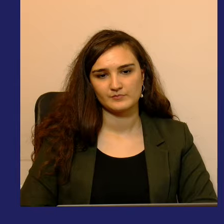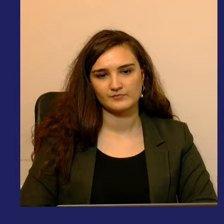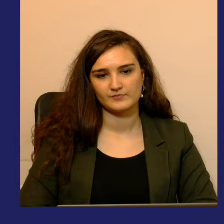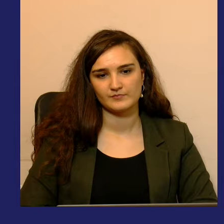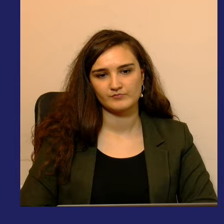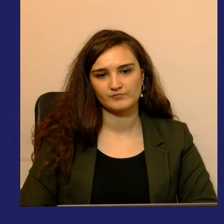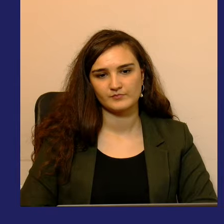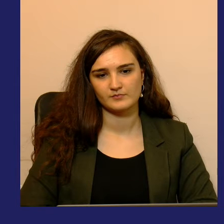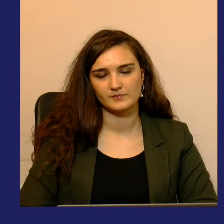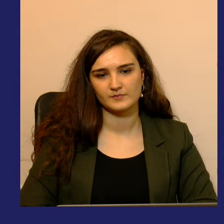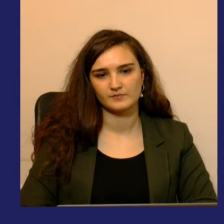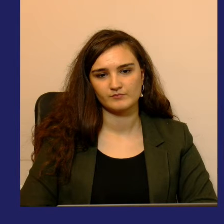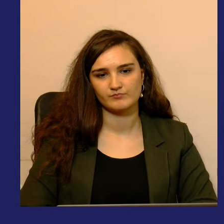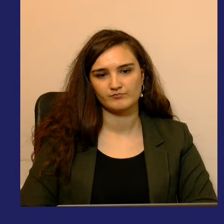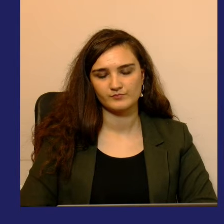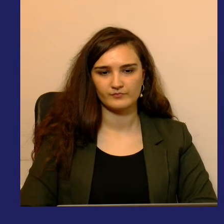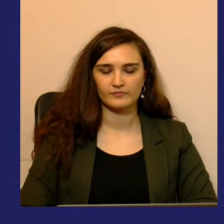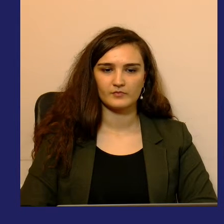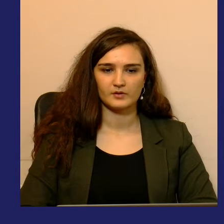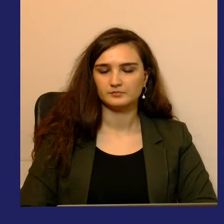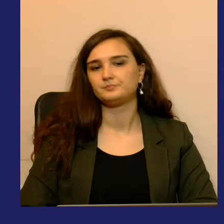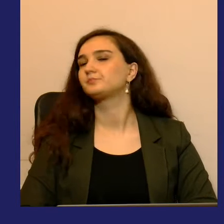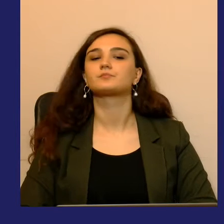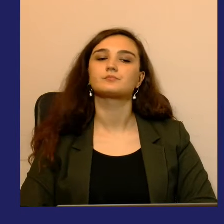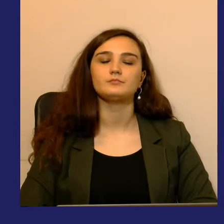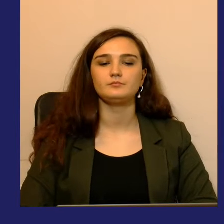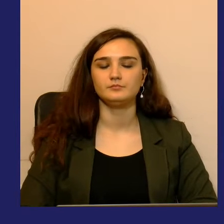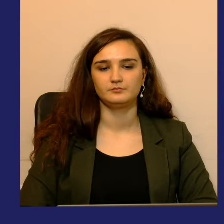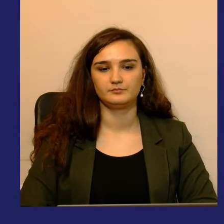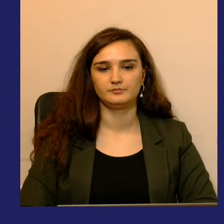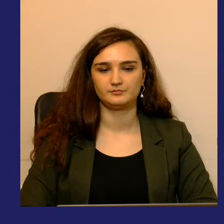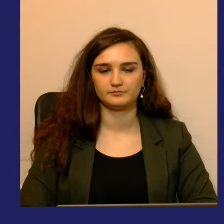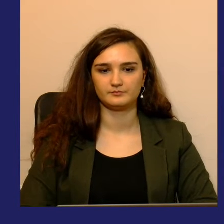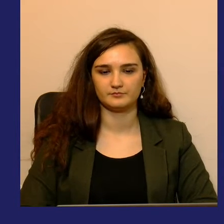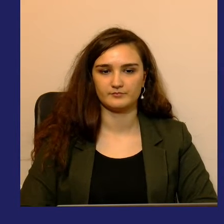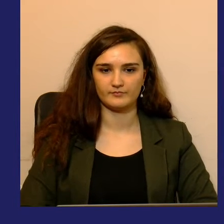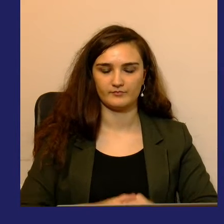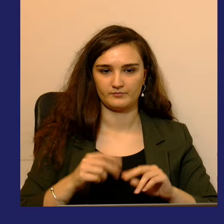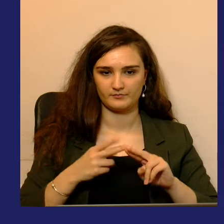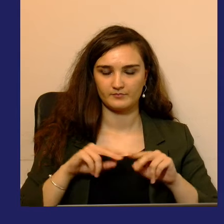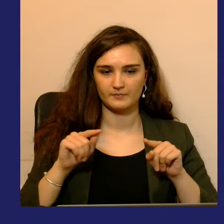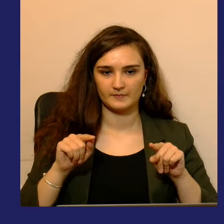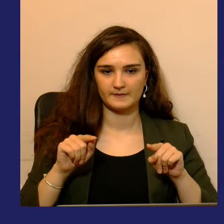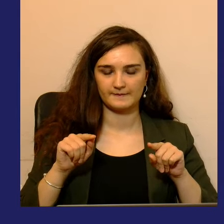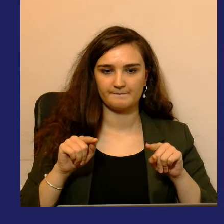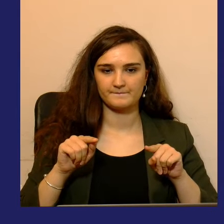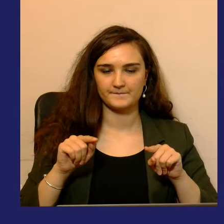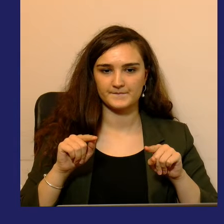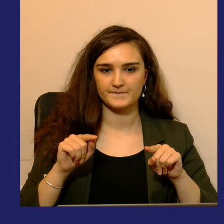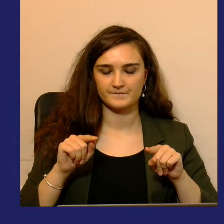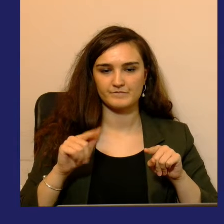to sort of raise the red flag and talk about the bad side. I mean, for IFAS, there are kind of 3 key pieces, one